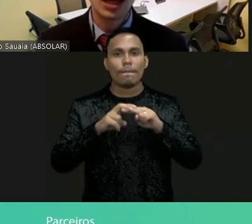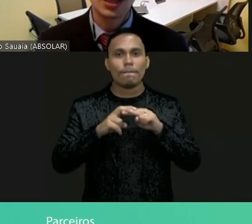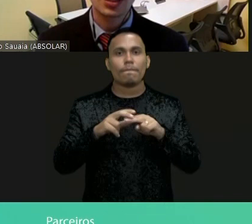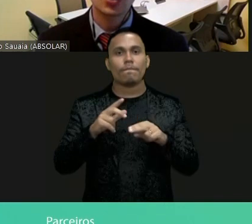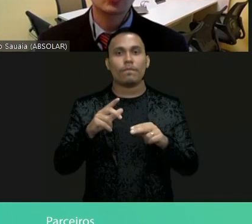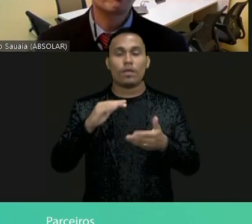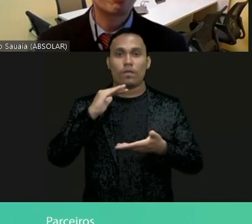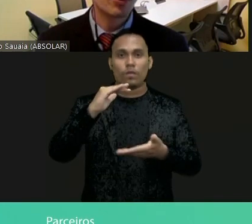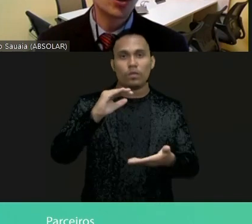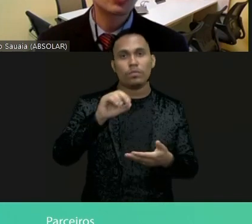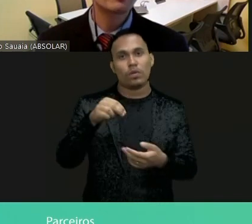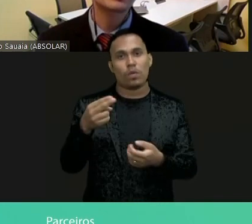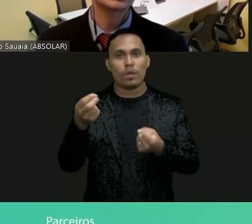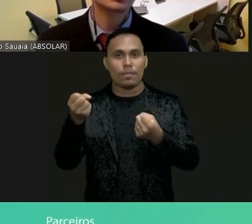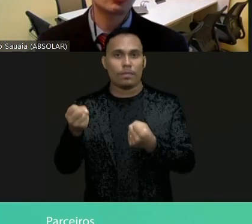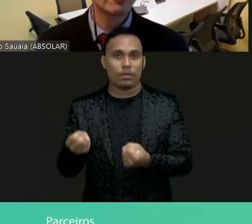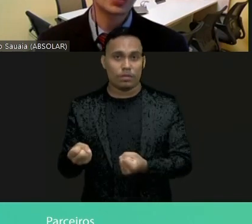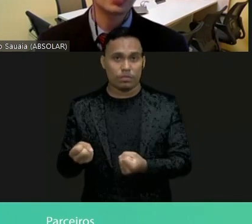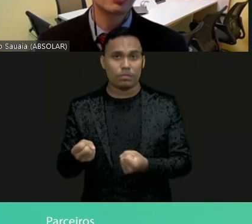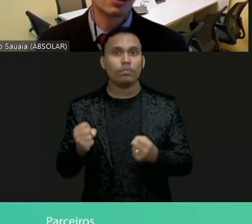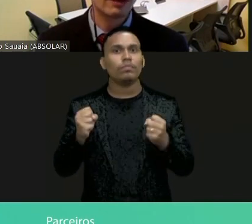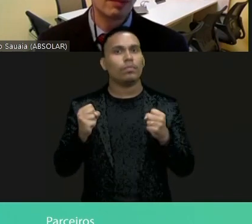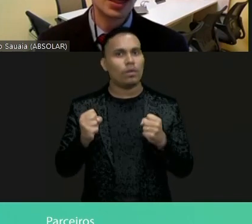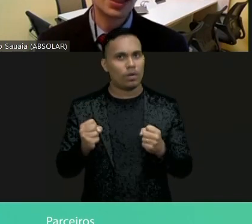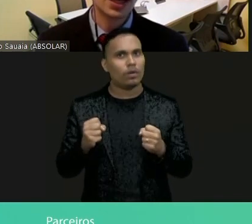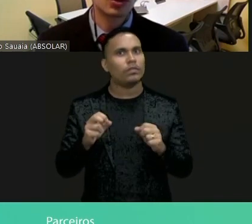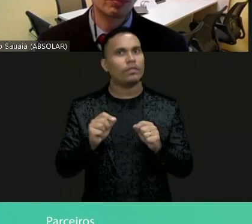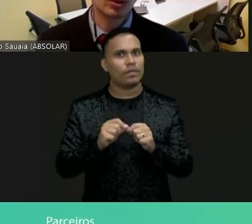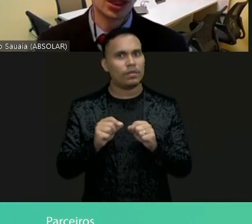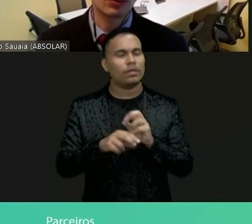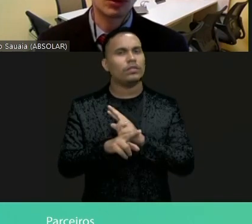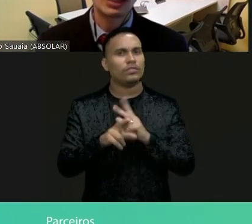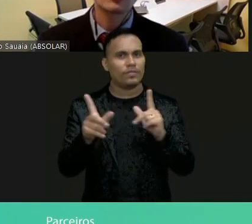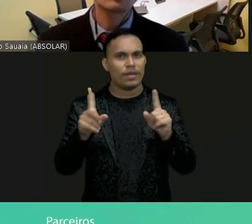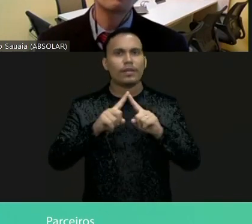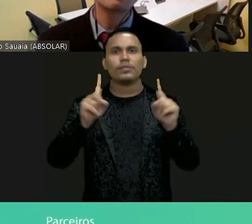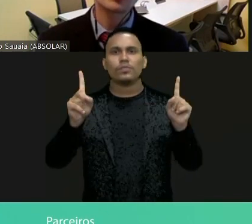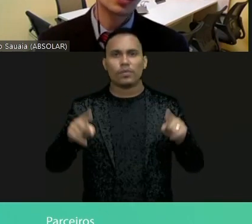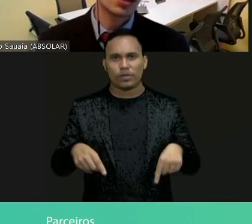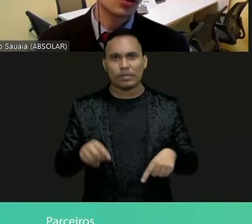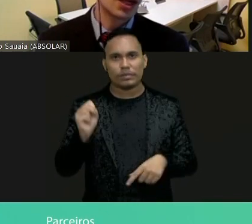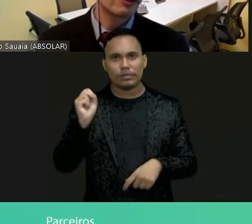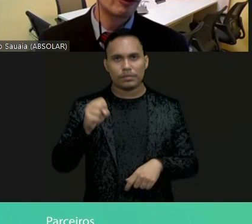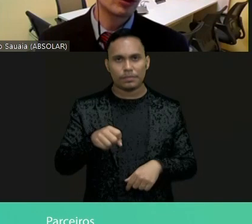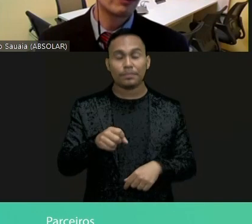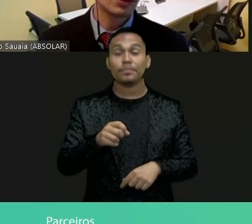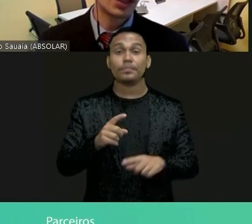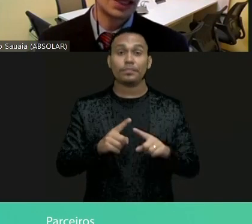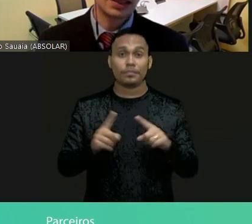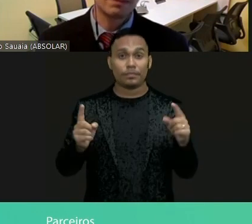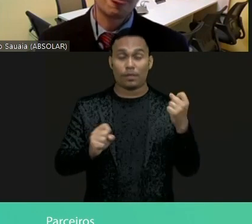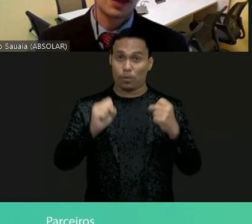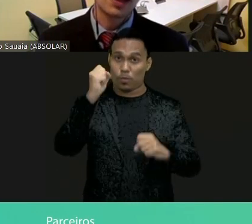know, this could make a difference in the project.